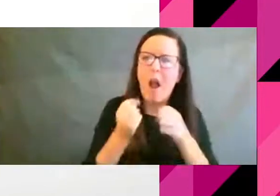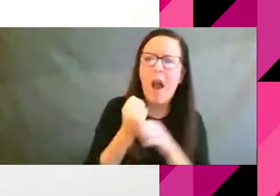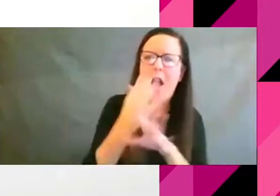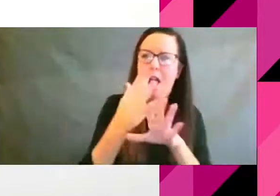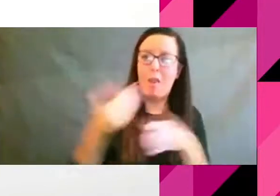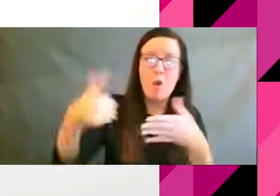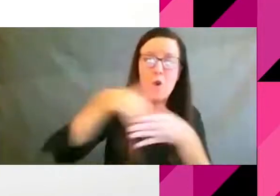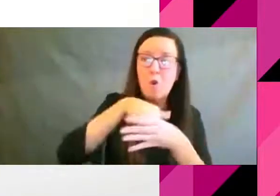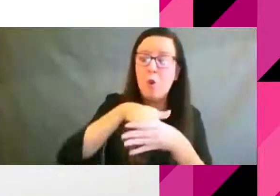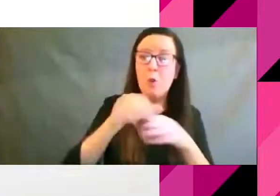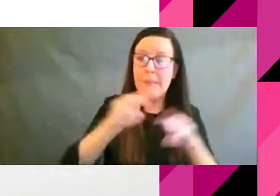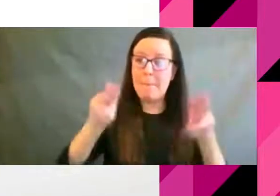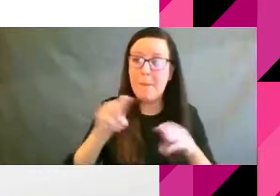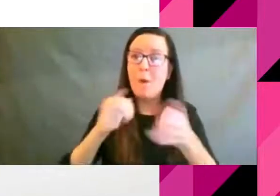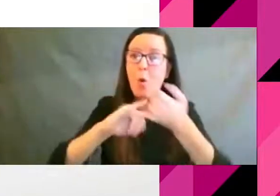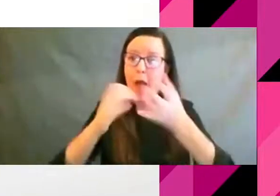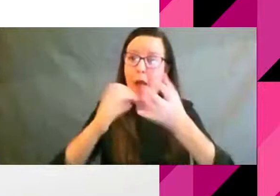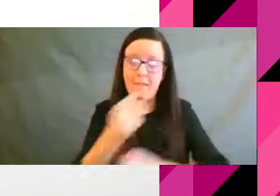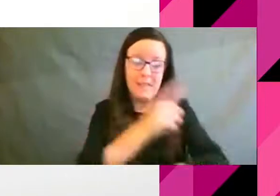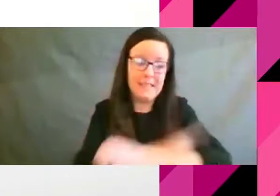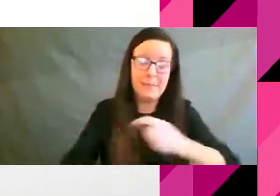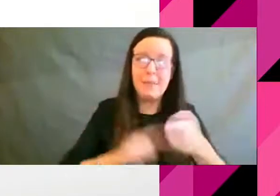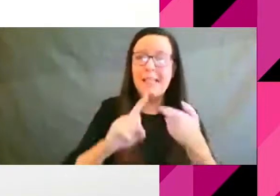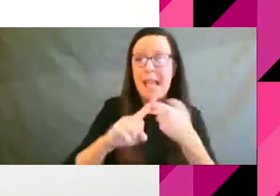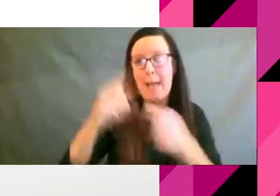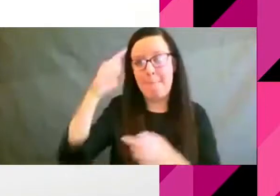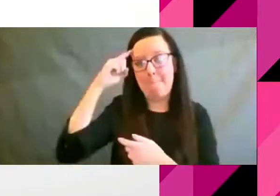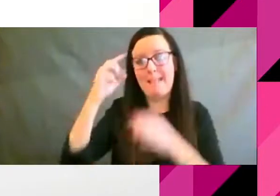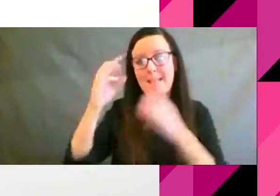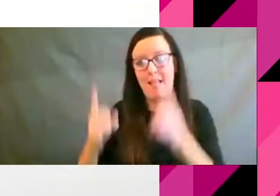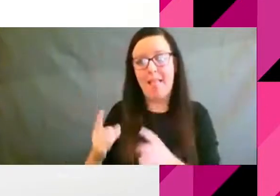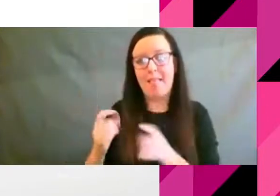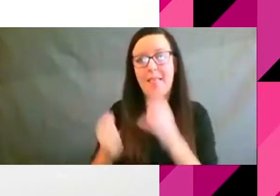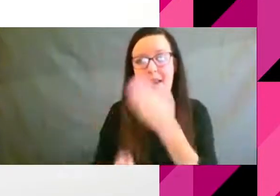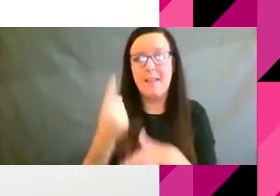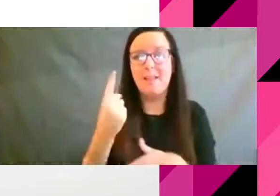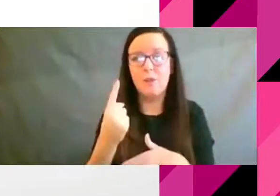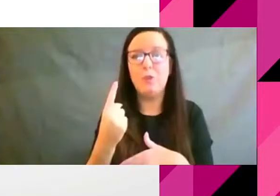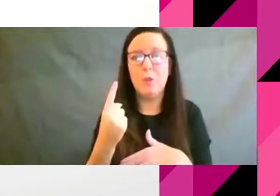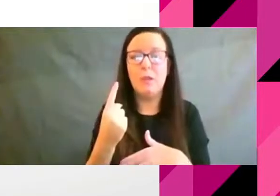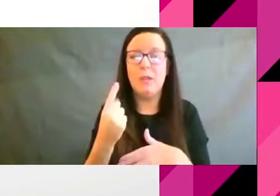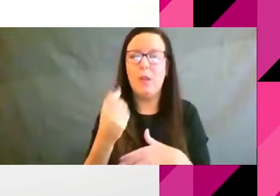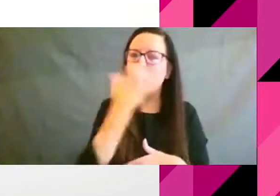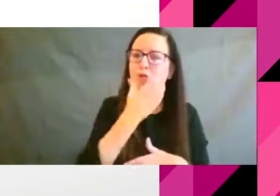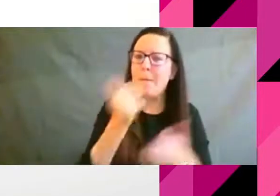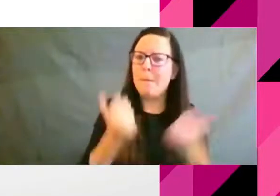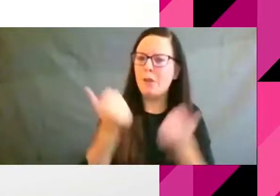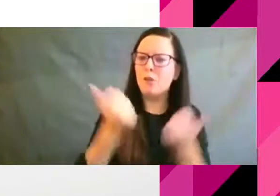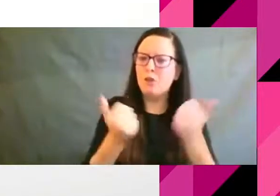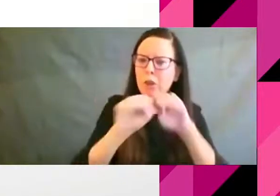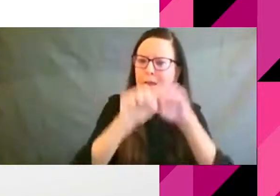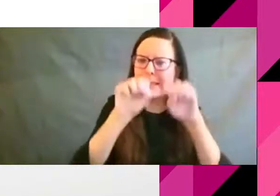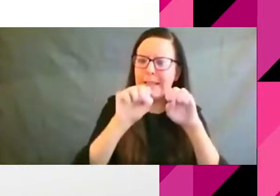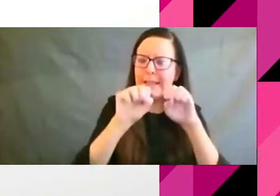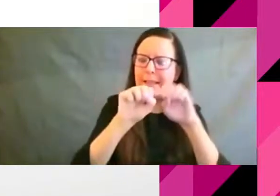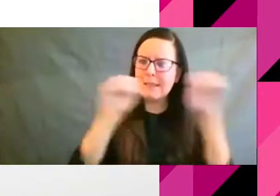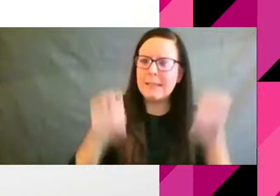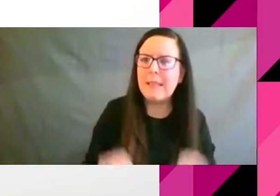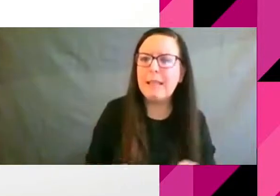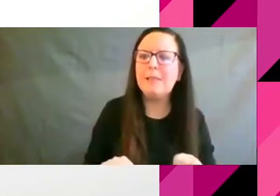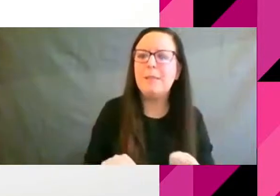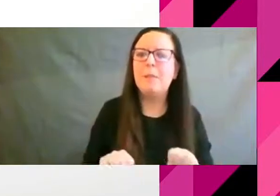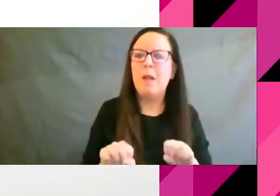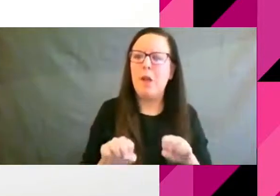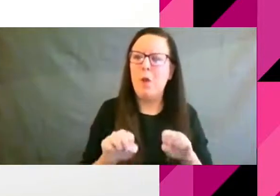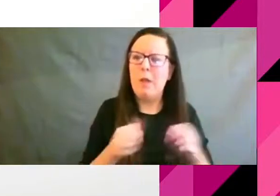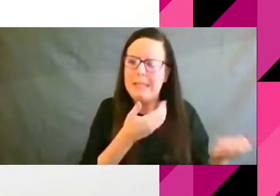mental health issues. The new strategy will be built around the needs of those interacting with the criminal justice system, with actions aimed at delivering a